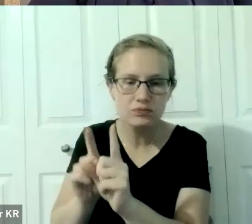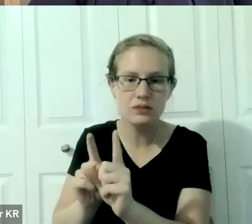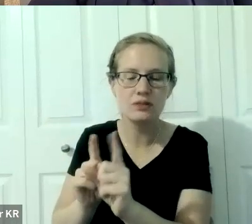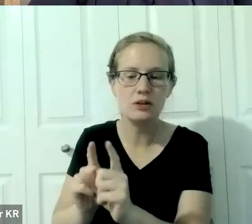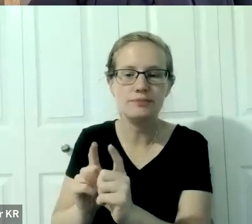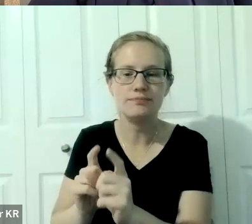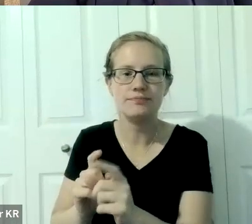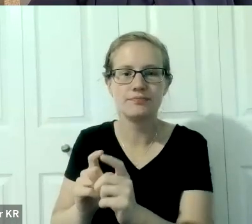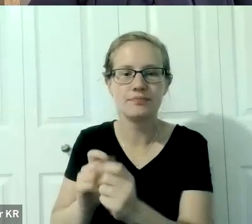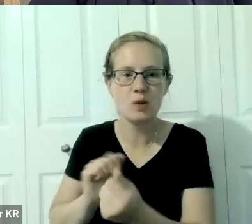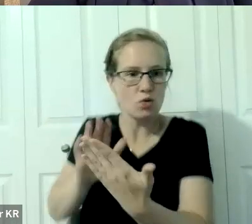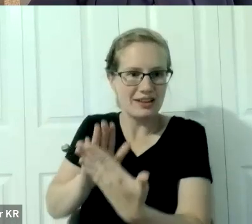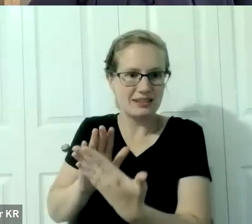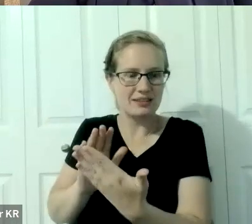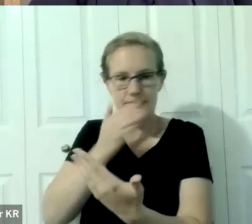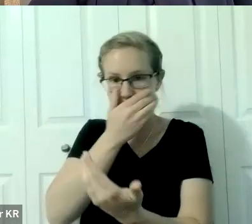I like